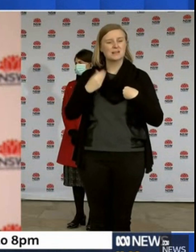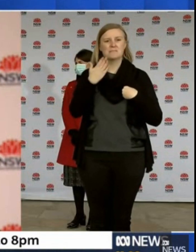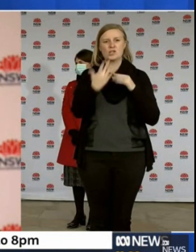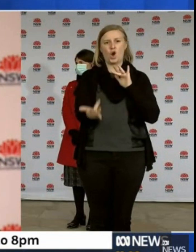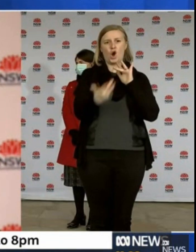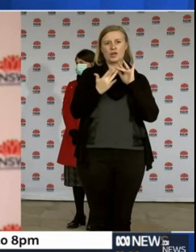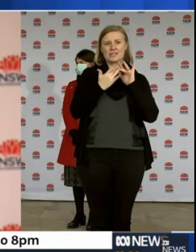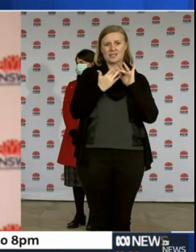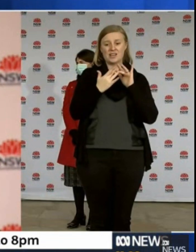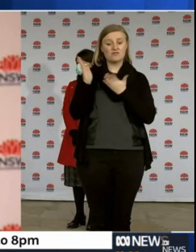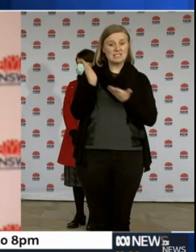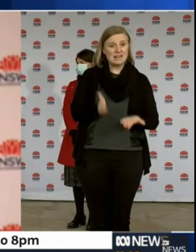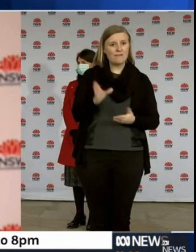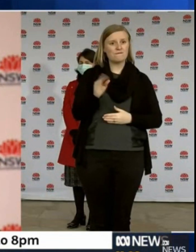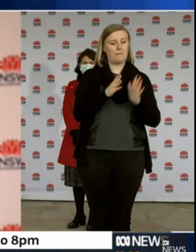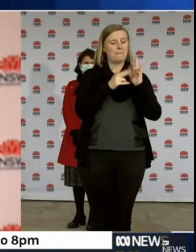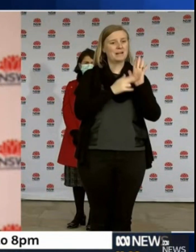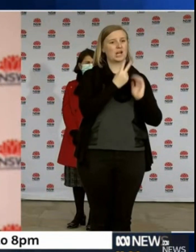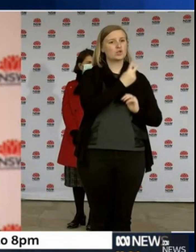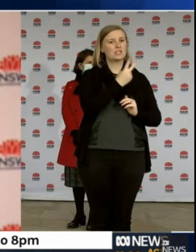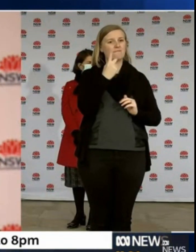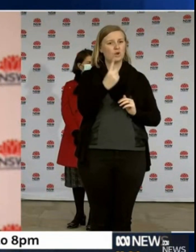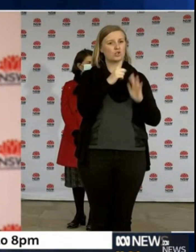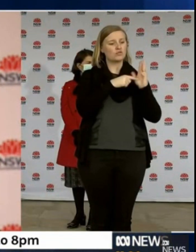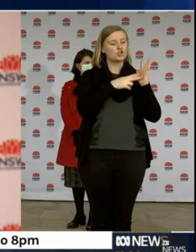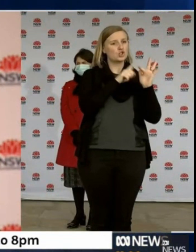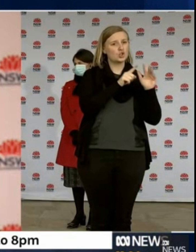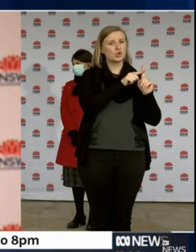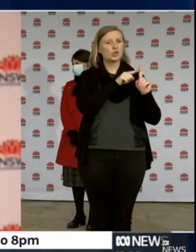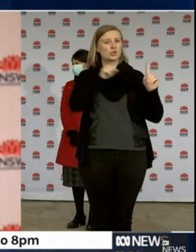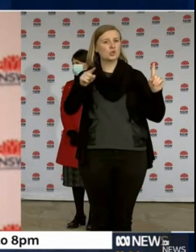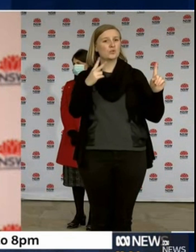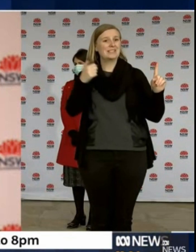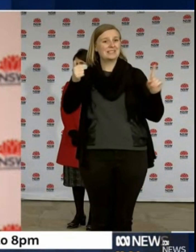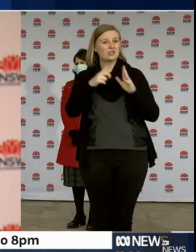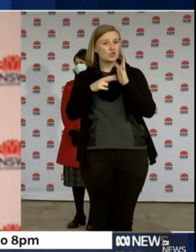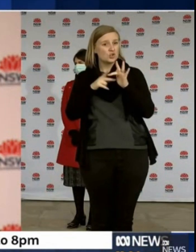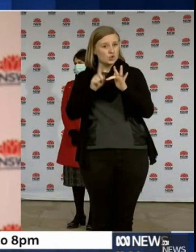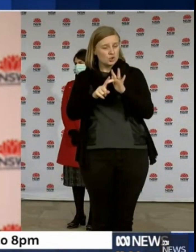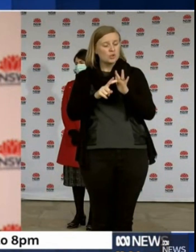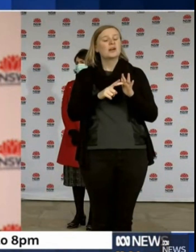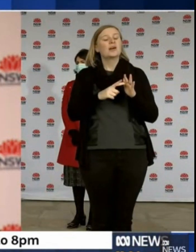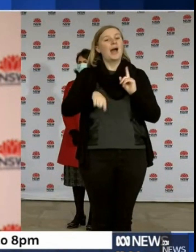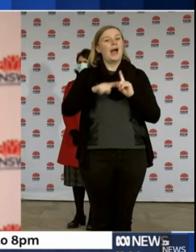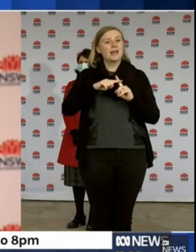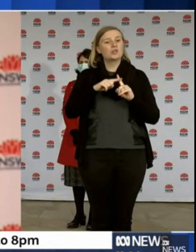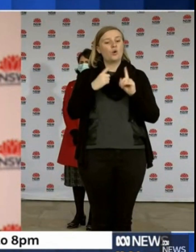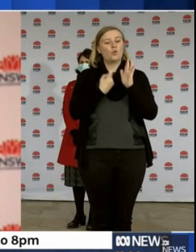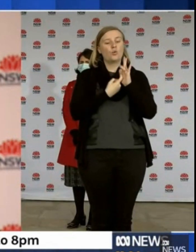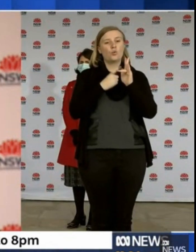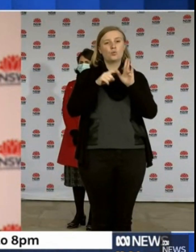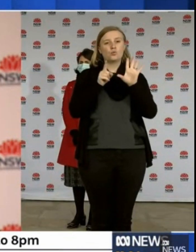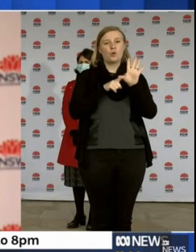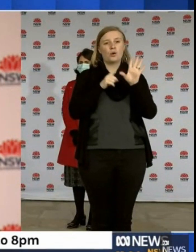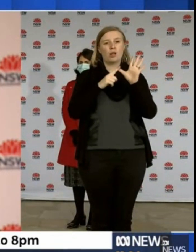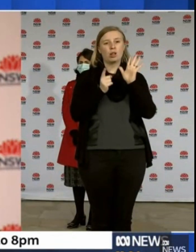Ocean Foods, from Monday the 21st of June to Friday the 25th of June, and the Royal Bondi